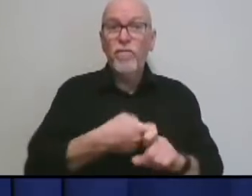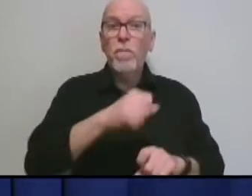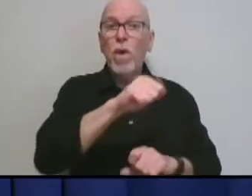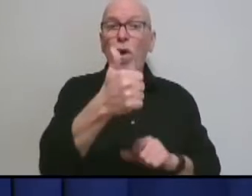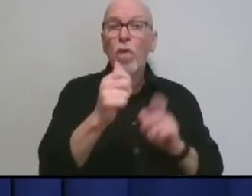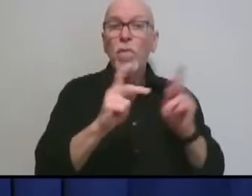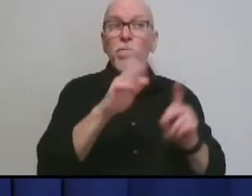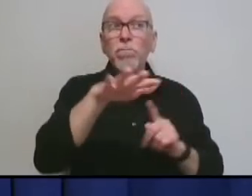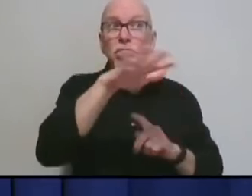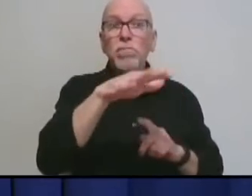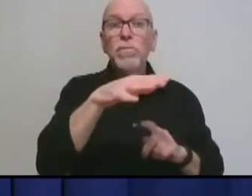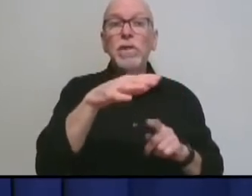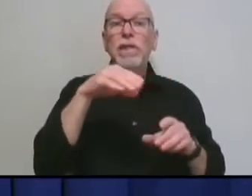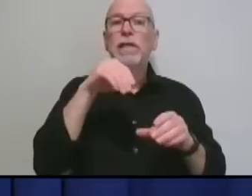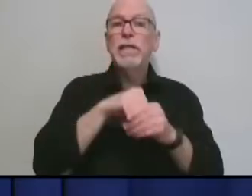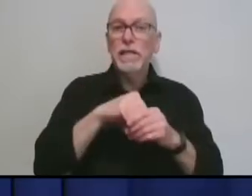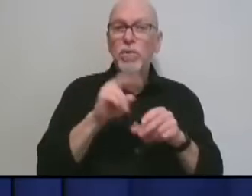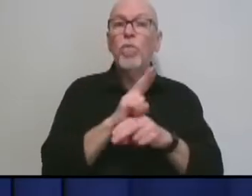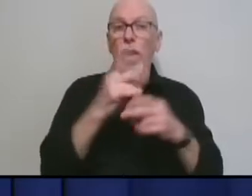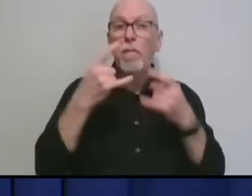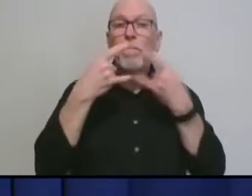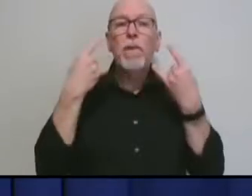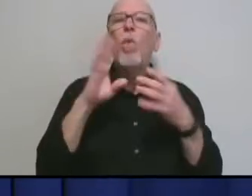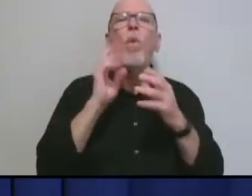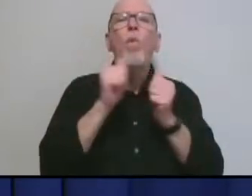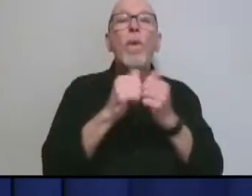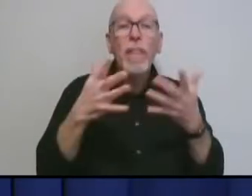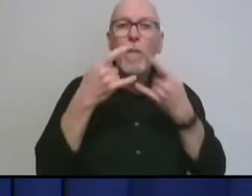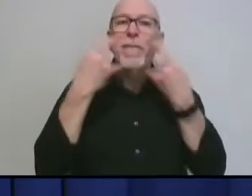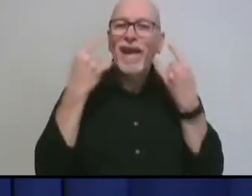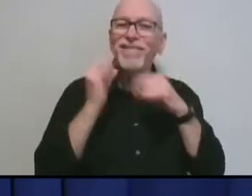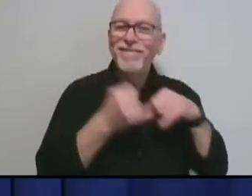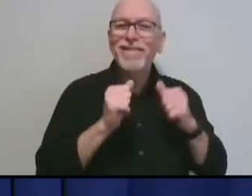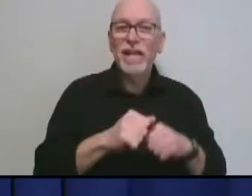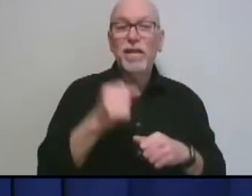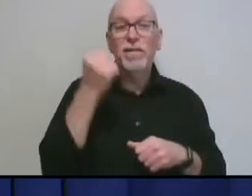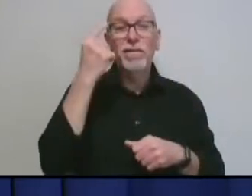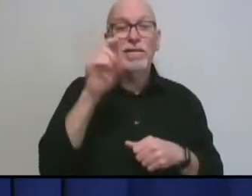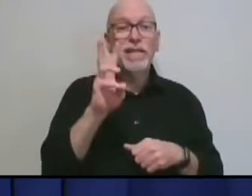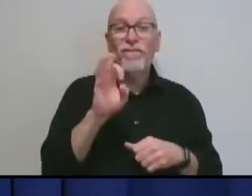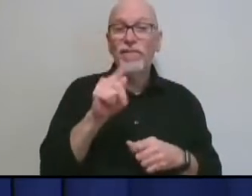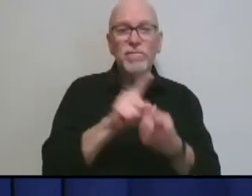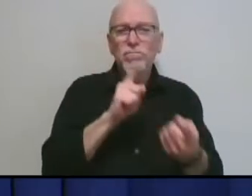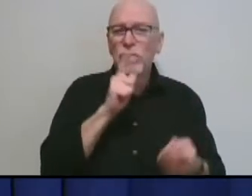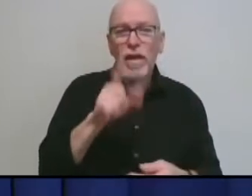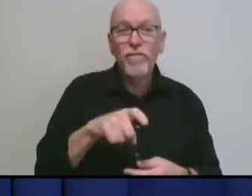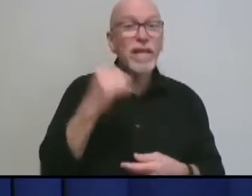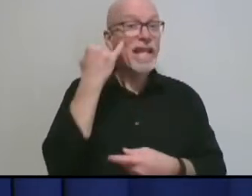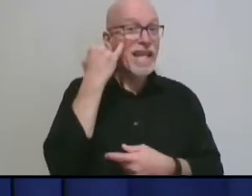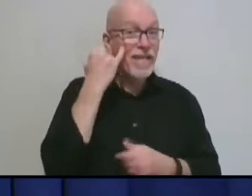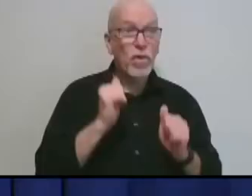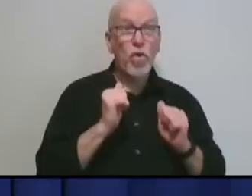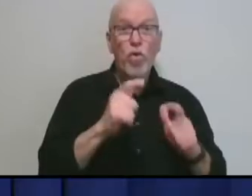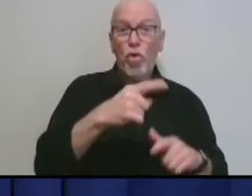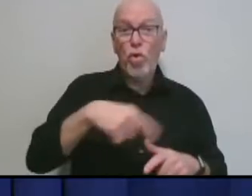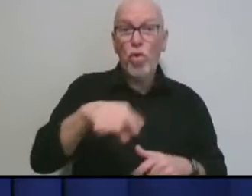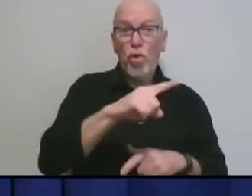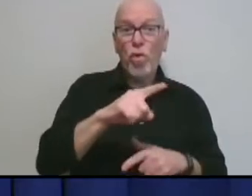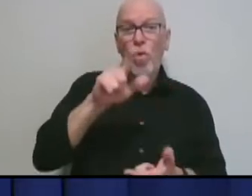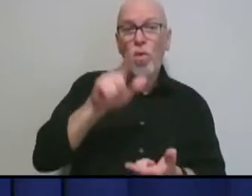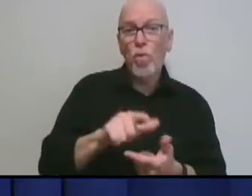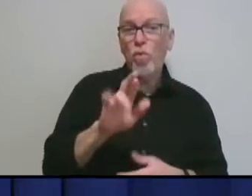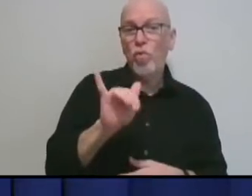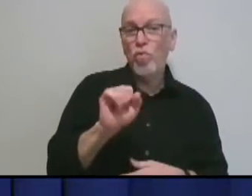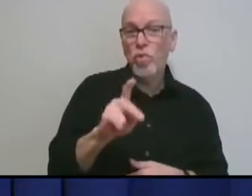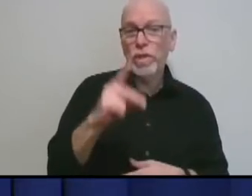indoors while without wearing a mask, or staying 6 feet apart, if everyone in the household is at low risk for